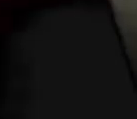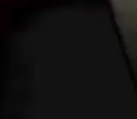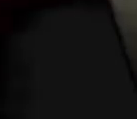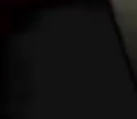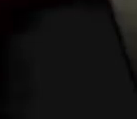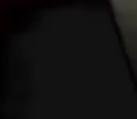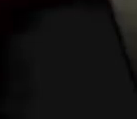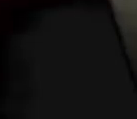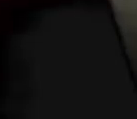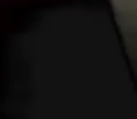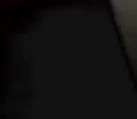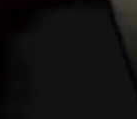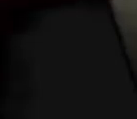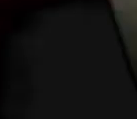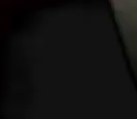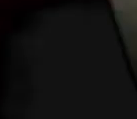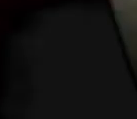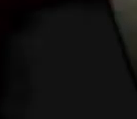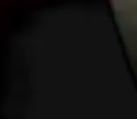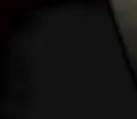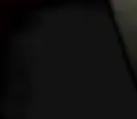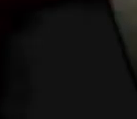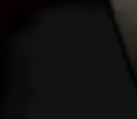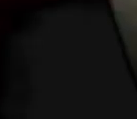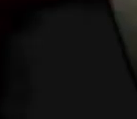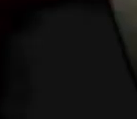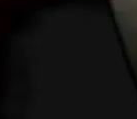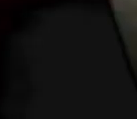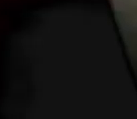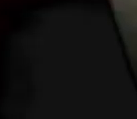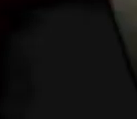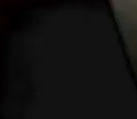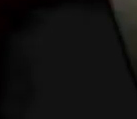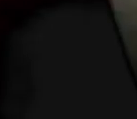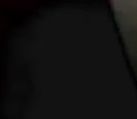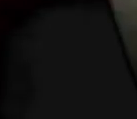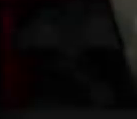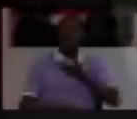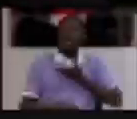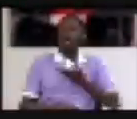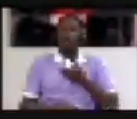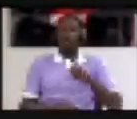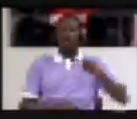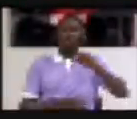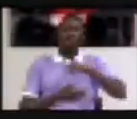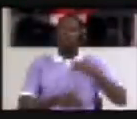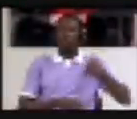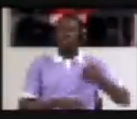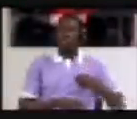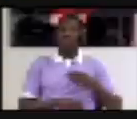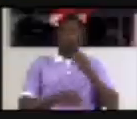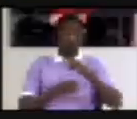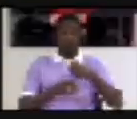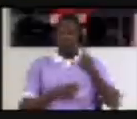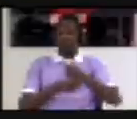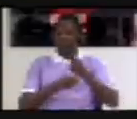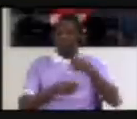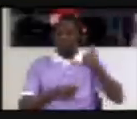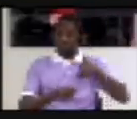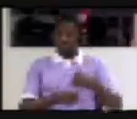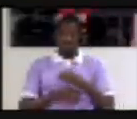thoroughly and see what benefit does they have on people, especially the Gambian people at large.